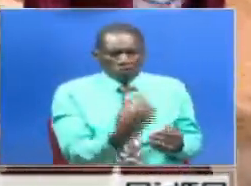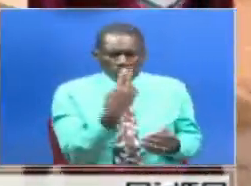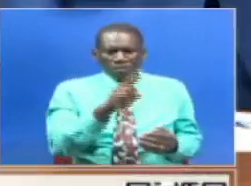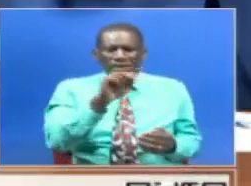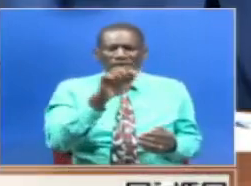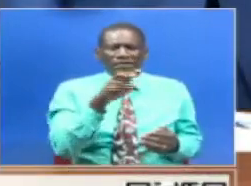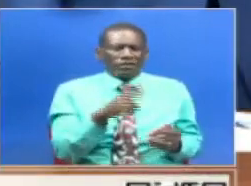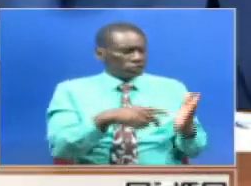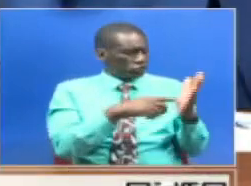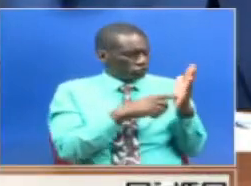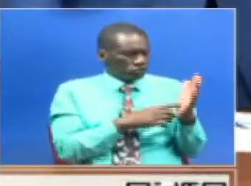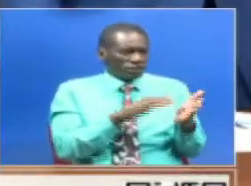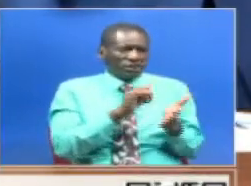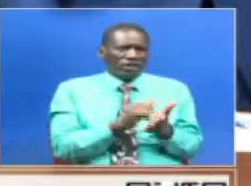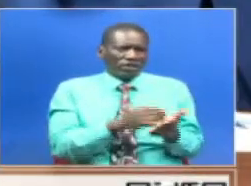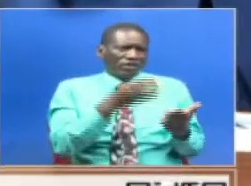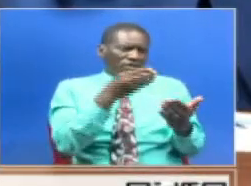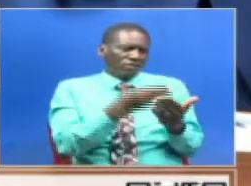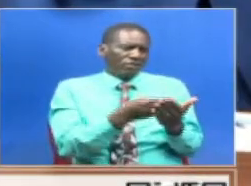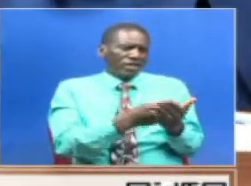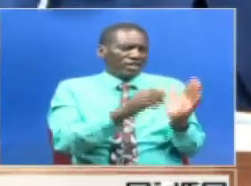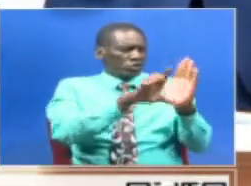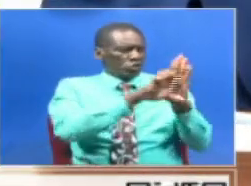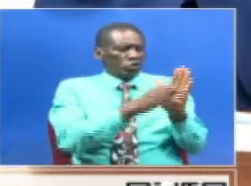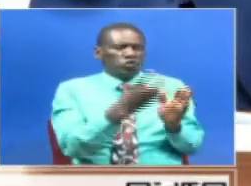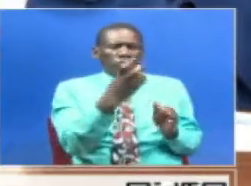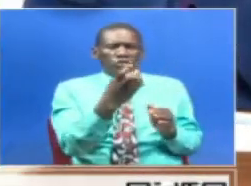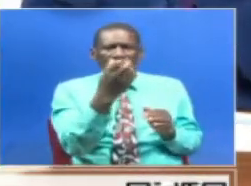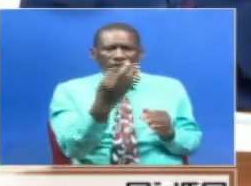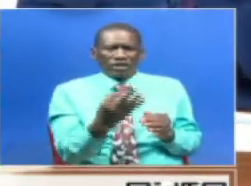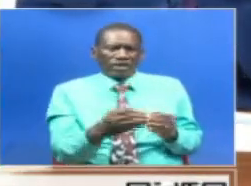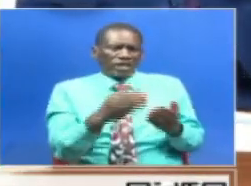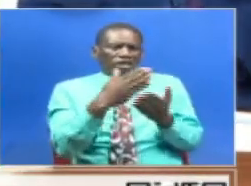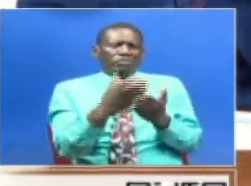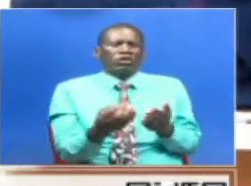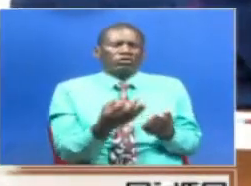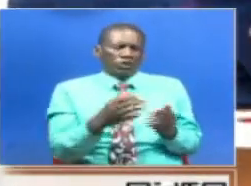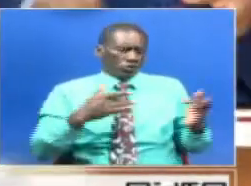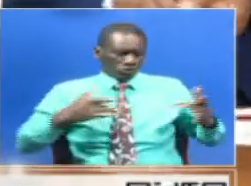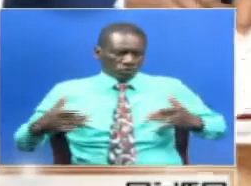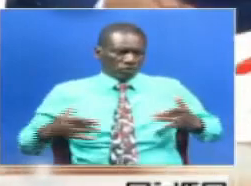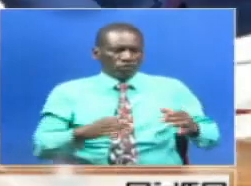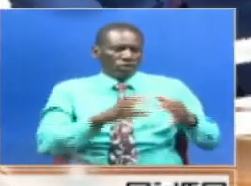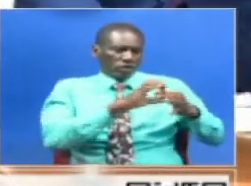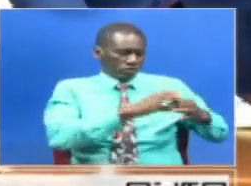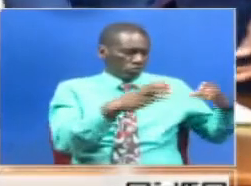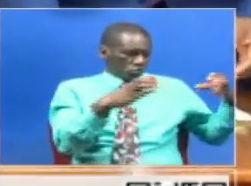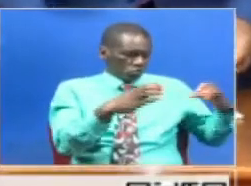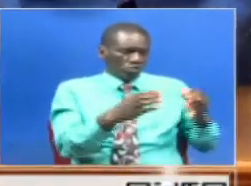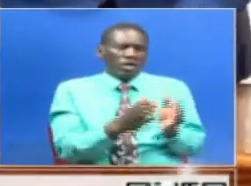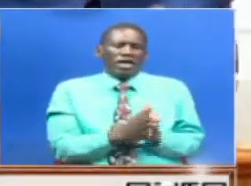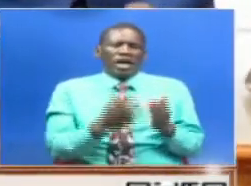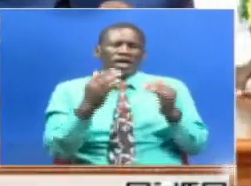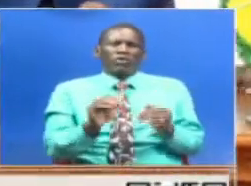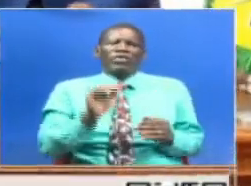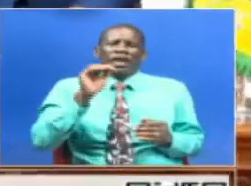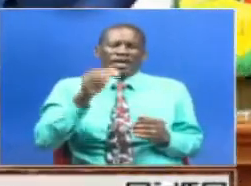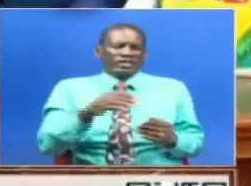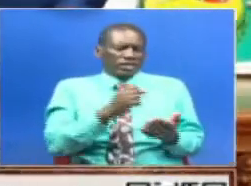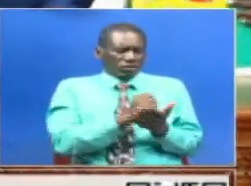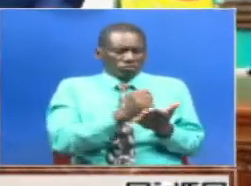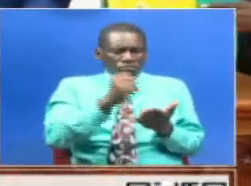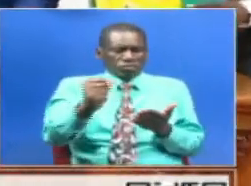NTV shows that the Finance Act 2023 is among the burning concerns for Azimio, and they are now calling for its